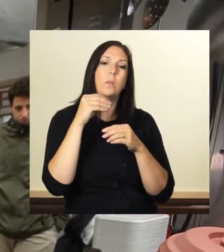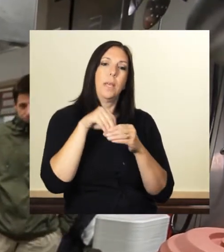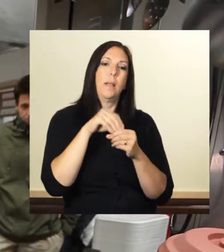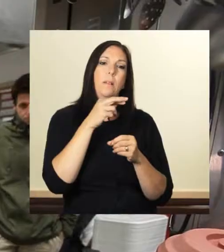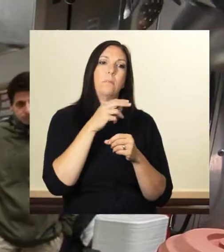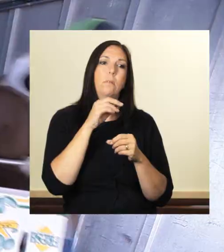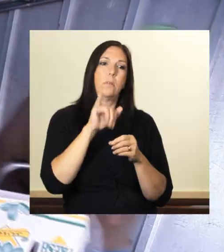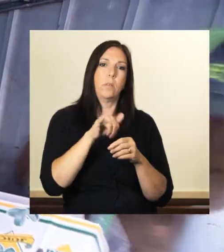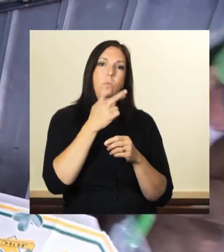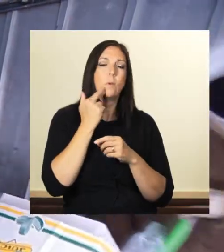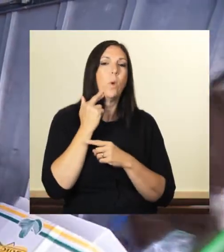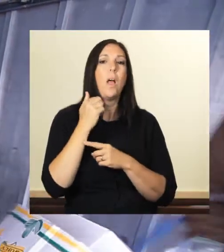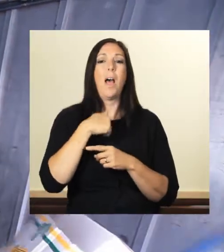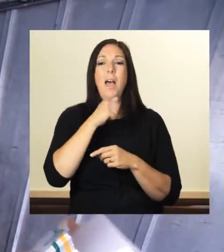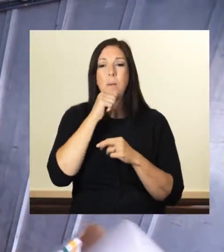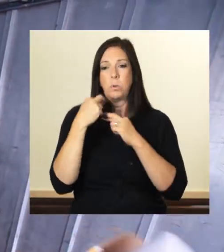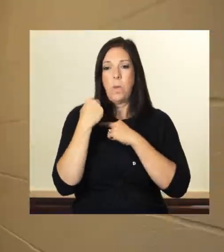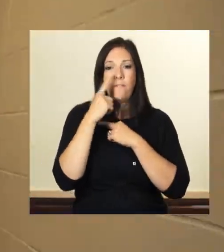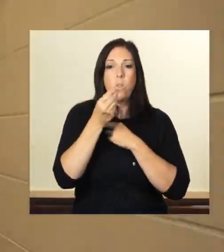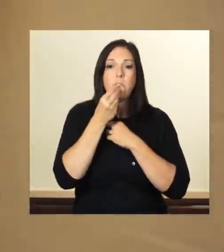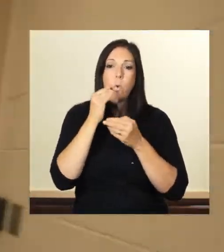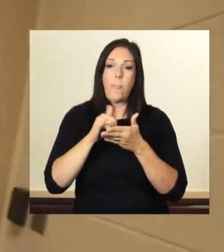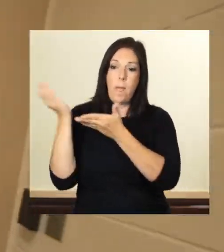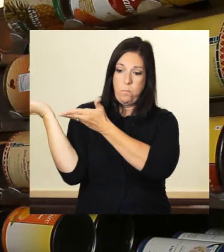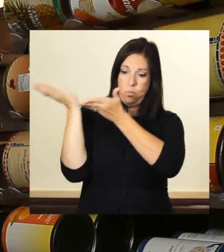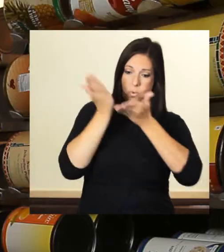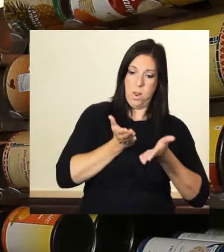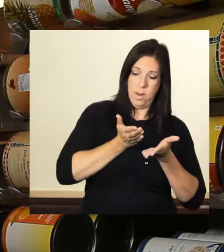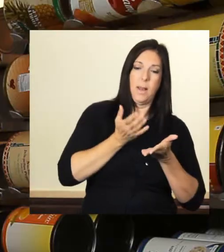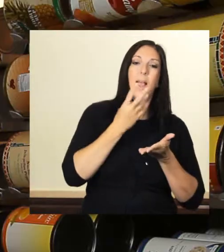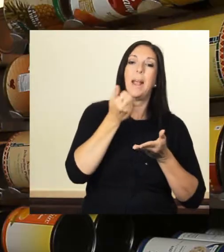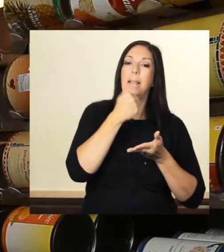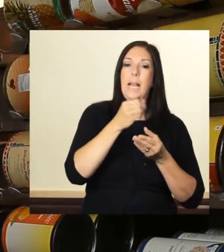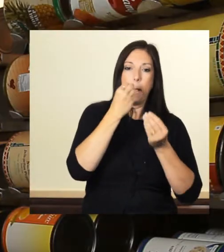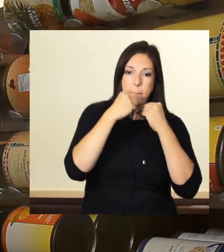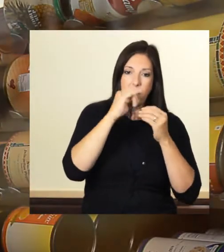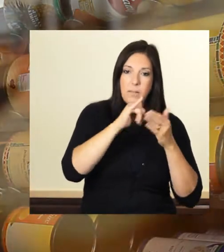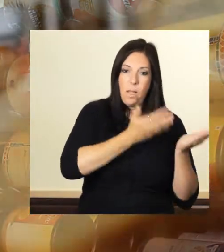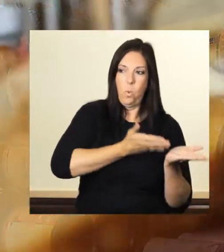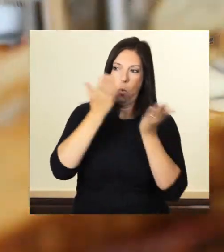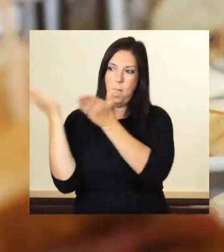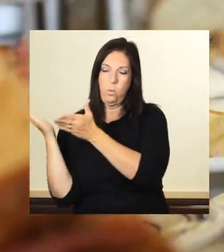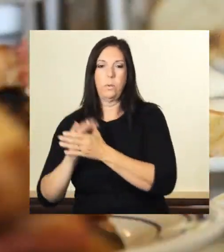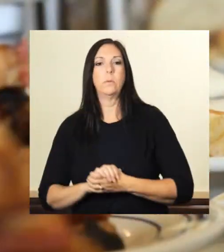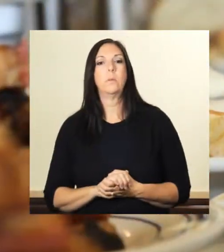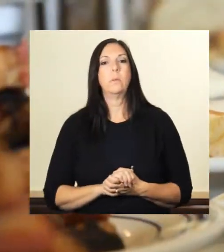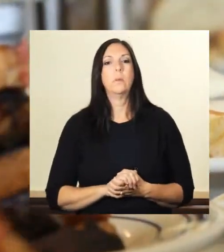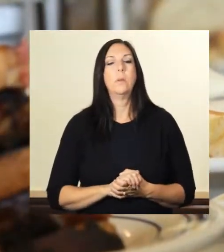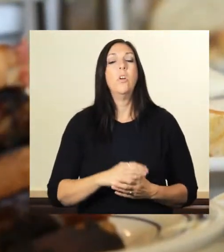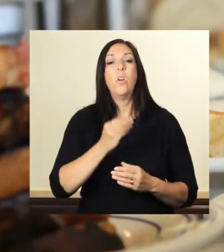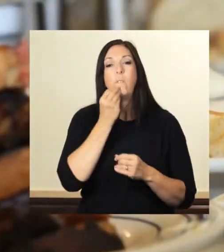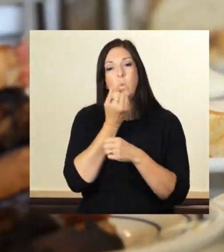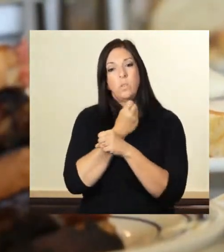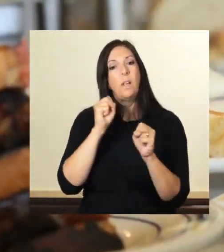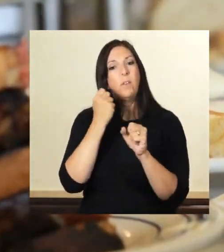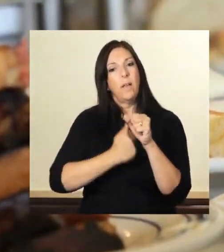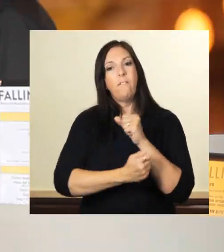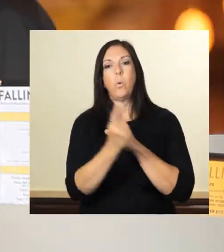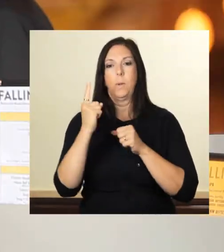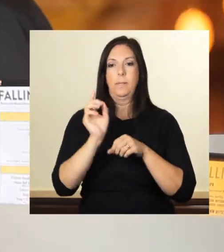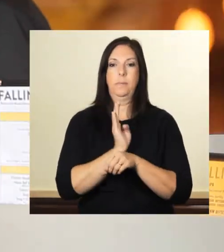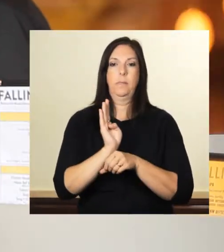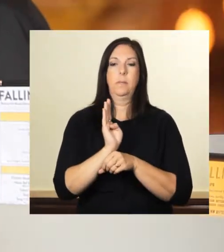I'm responsible for all the food that comes in as well as all the meals that go out food safety is